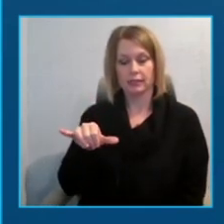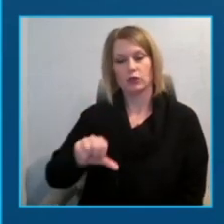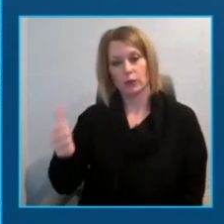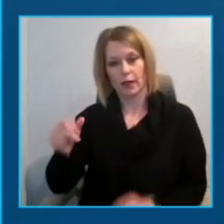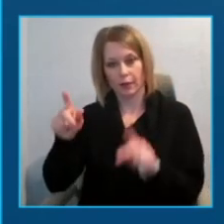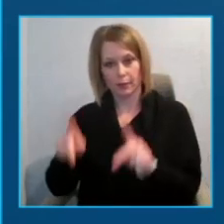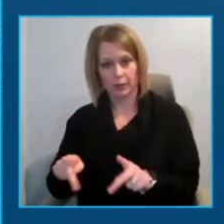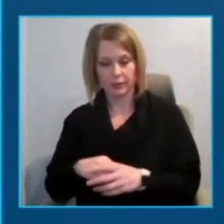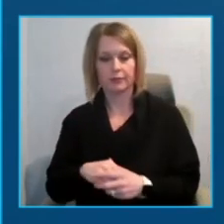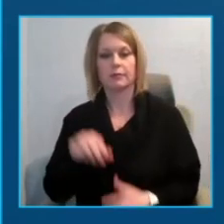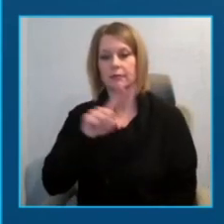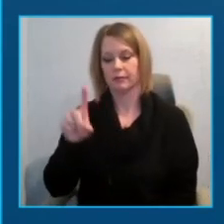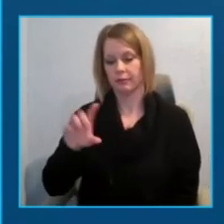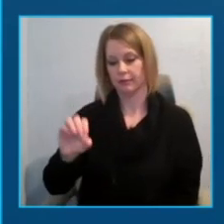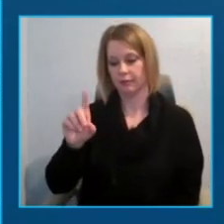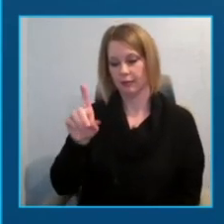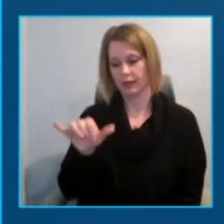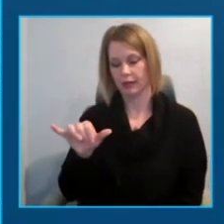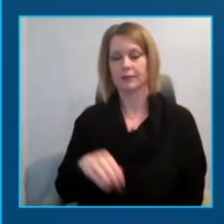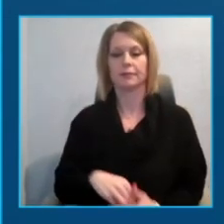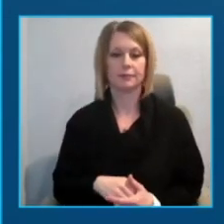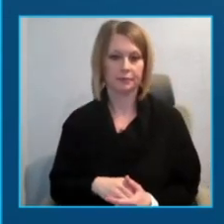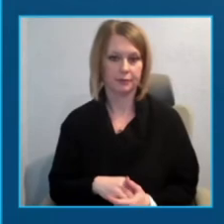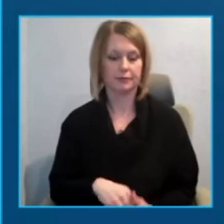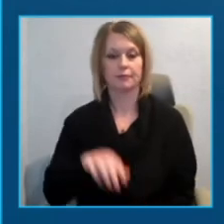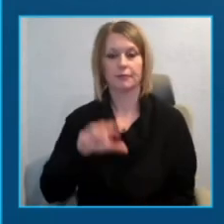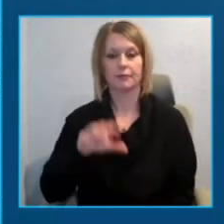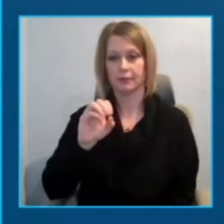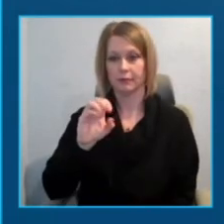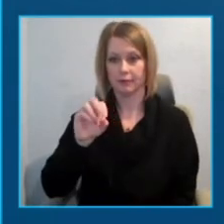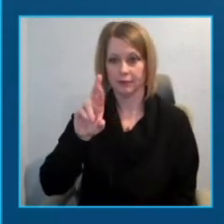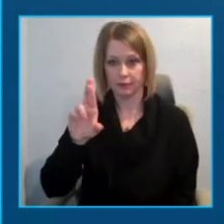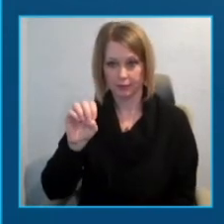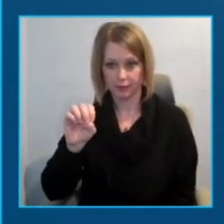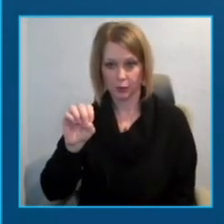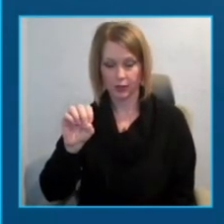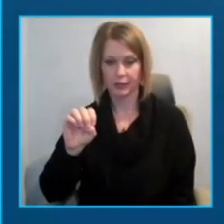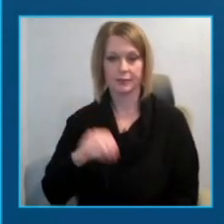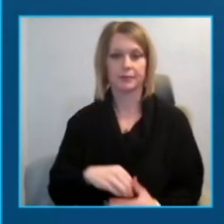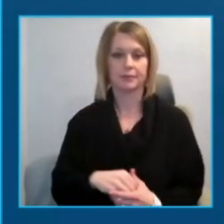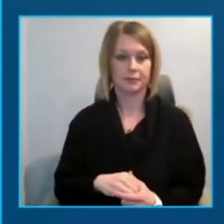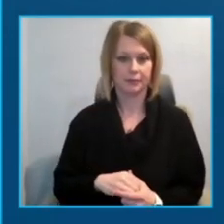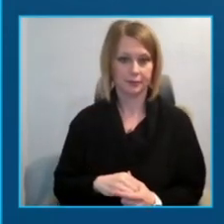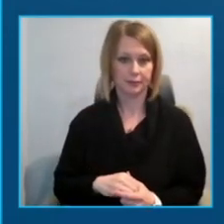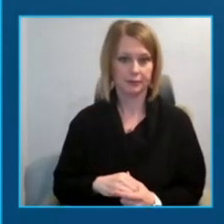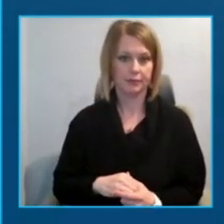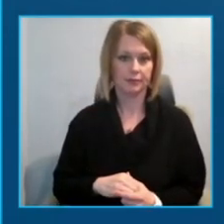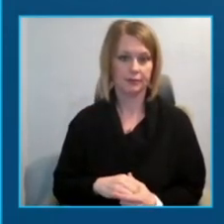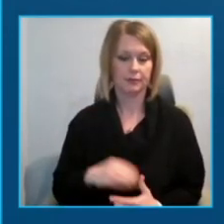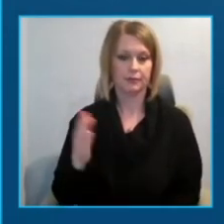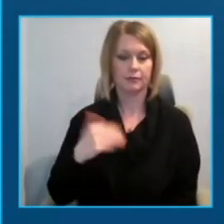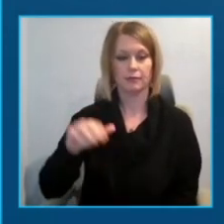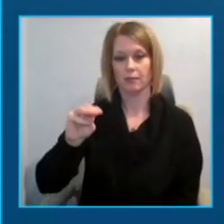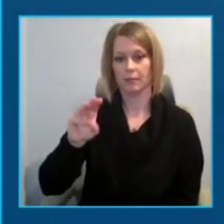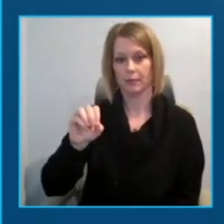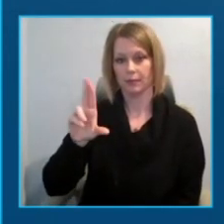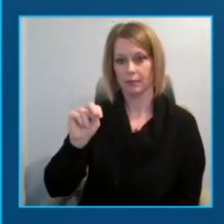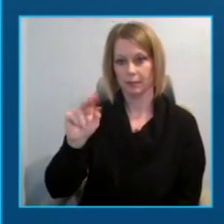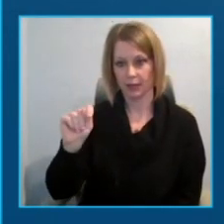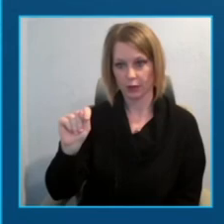Present. Ms. Mount? Here. Mr. Nutter?